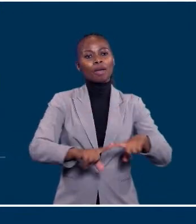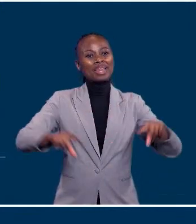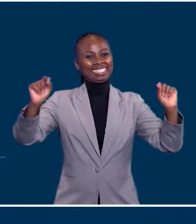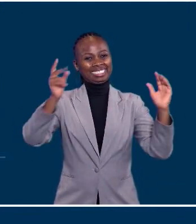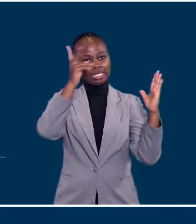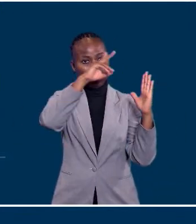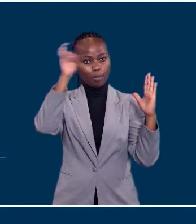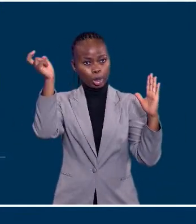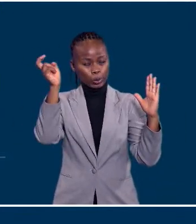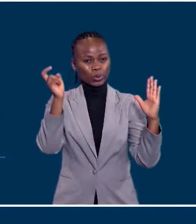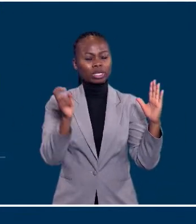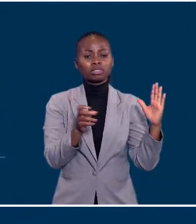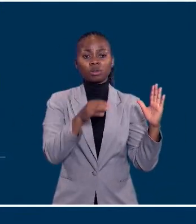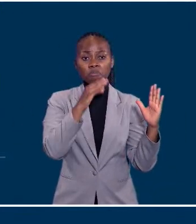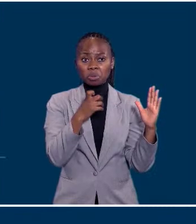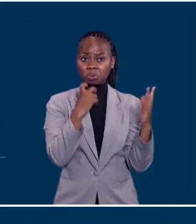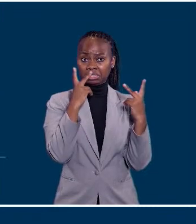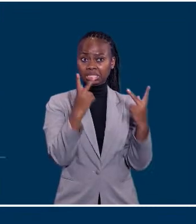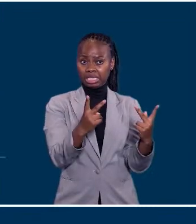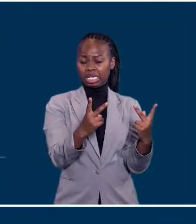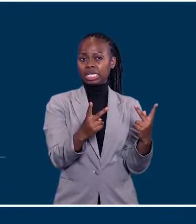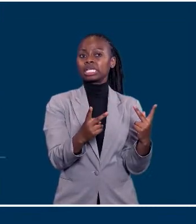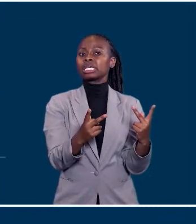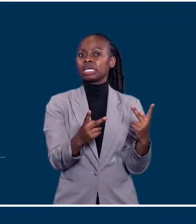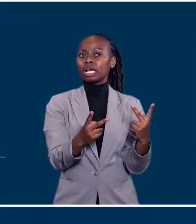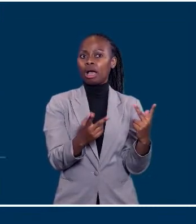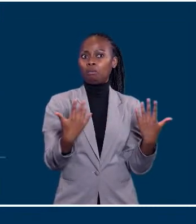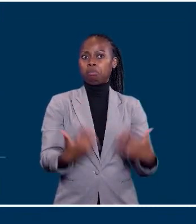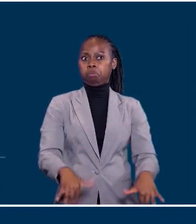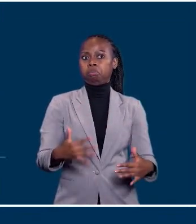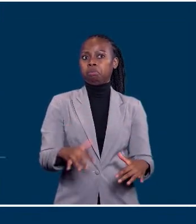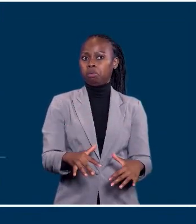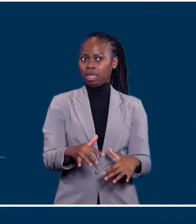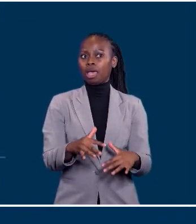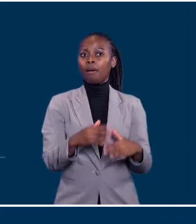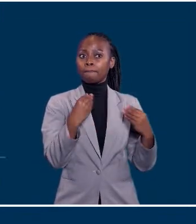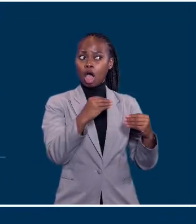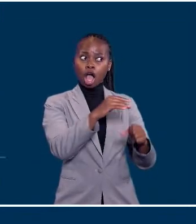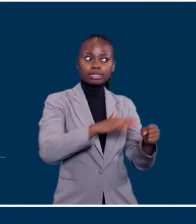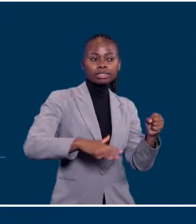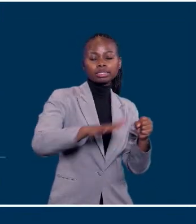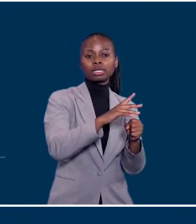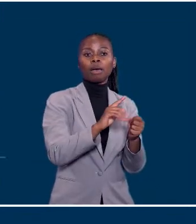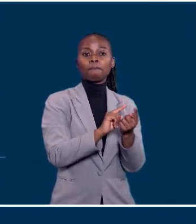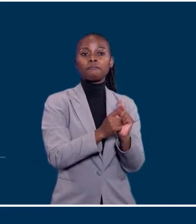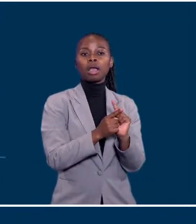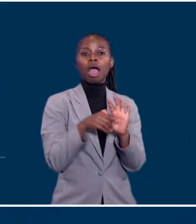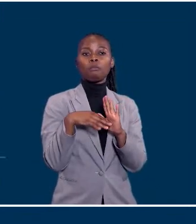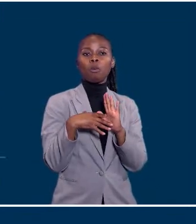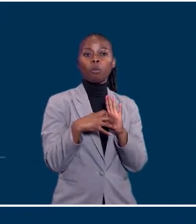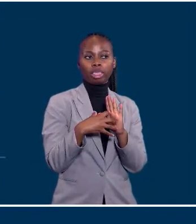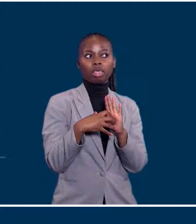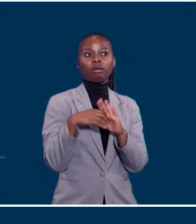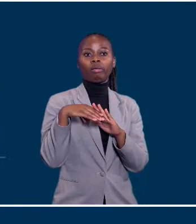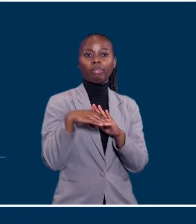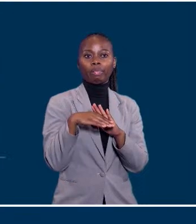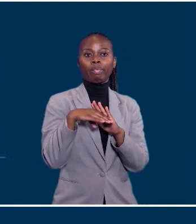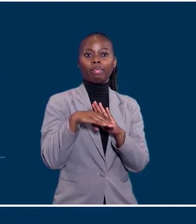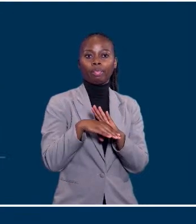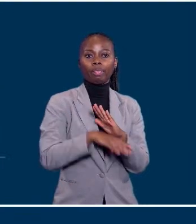has weakened. We've seen emerging markets broadly start to weaken, but other safe haven